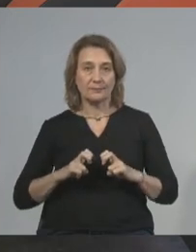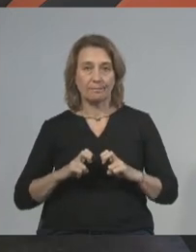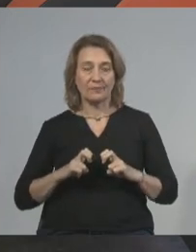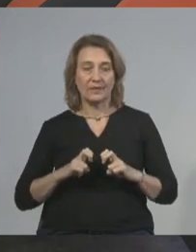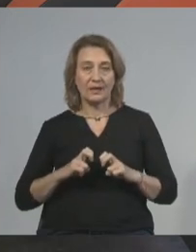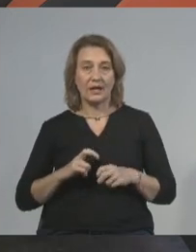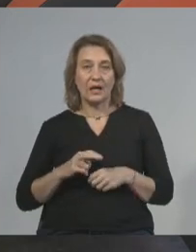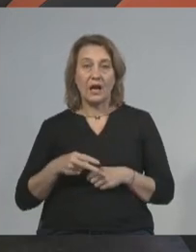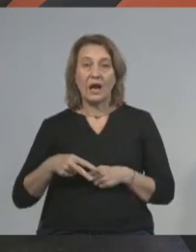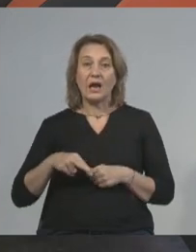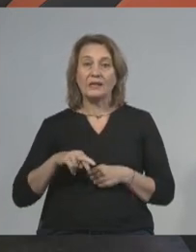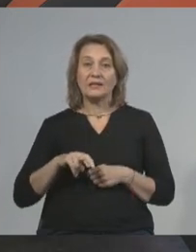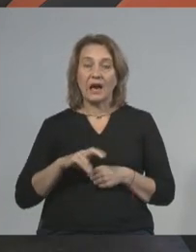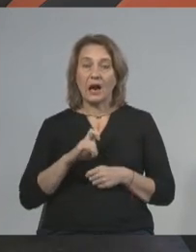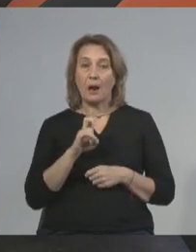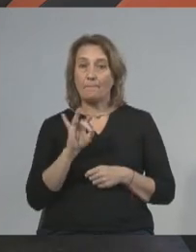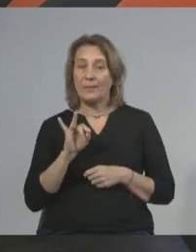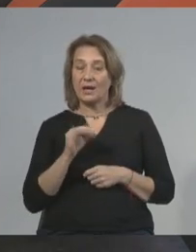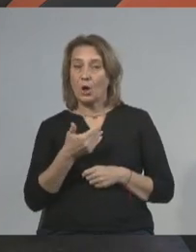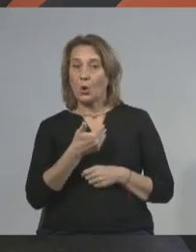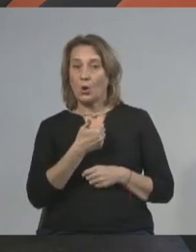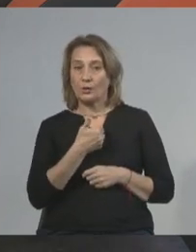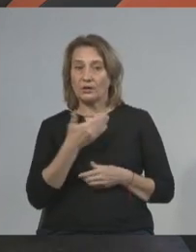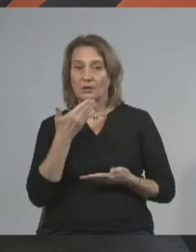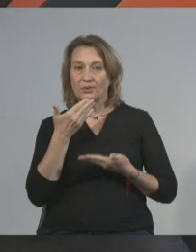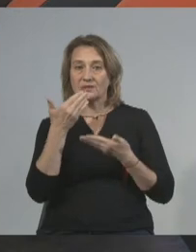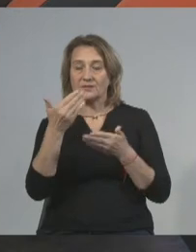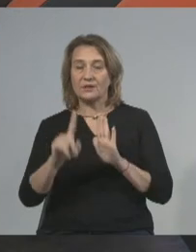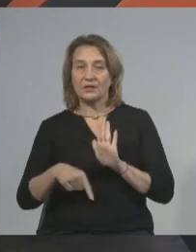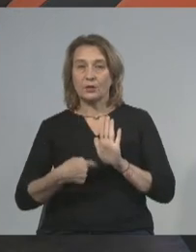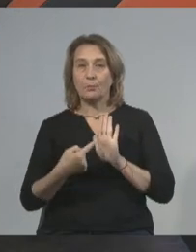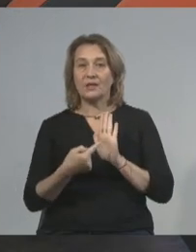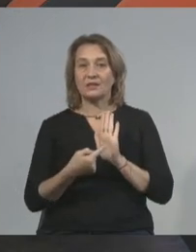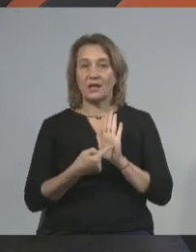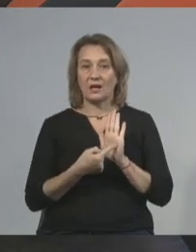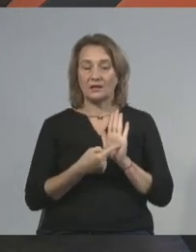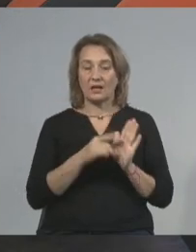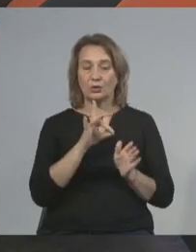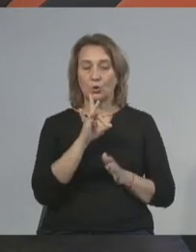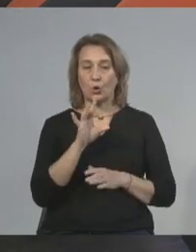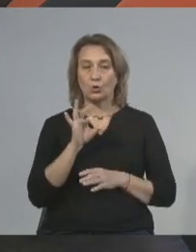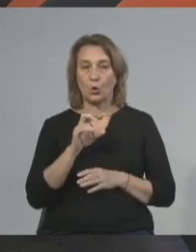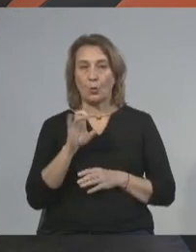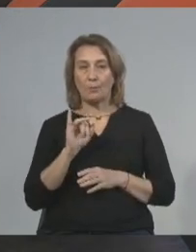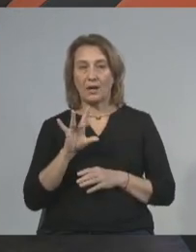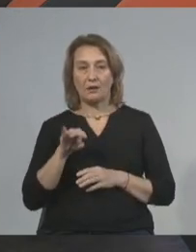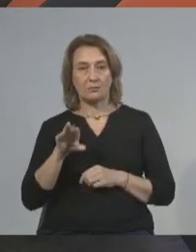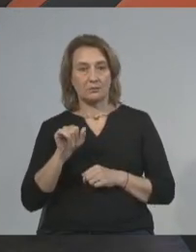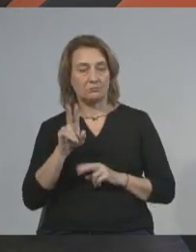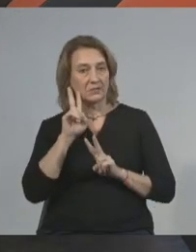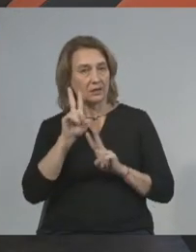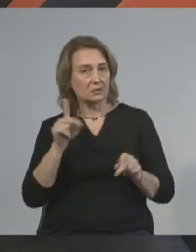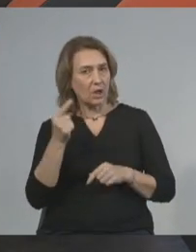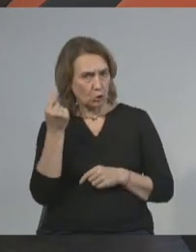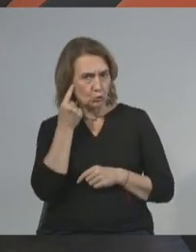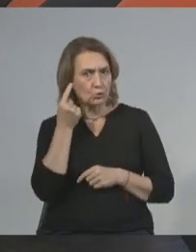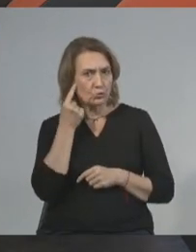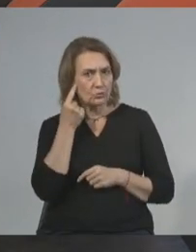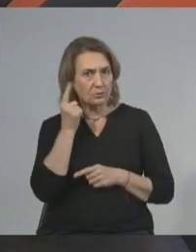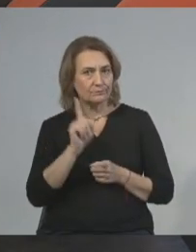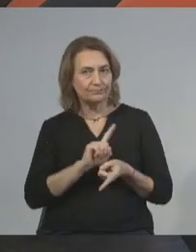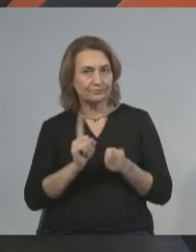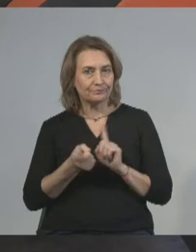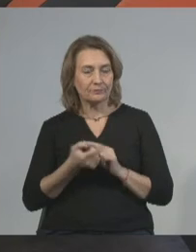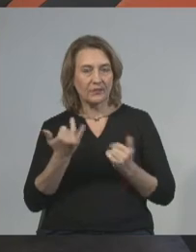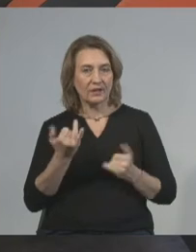wide analysis thorough analysis then i would like to ask my question to robert i don't know whether or not robert can hear